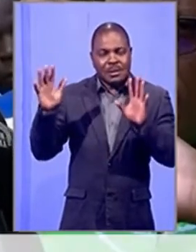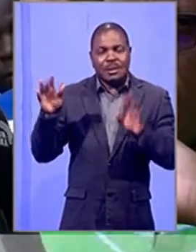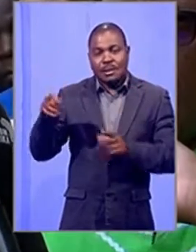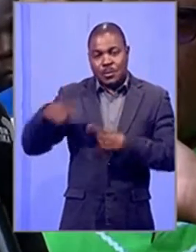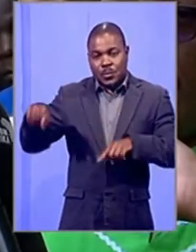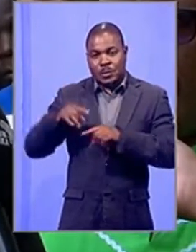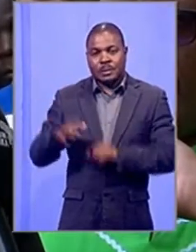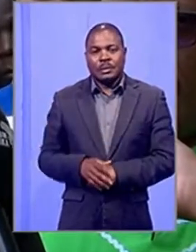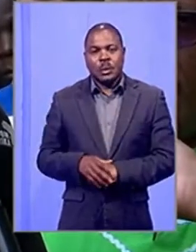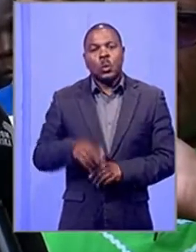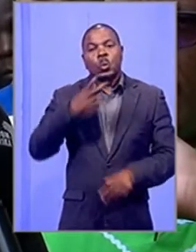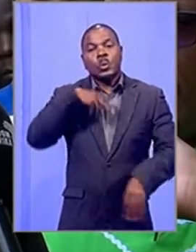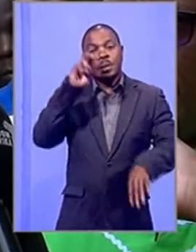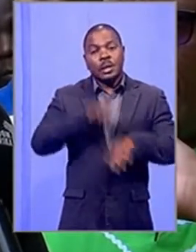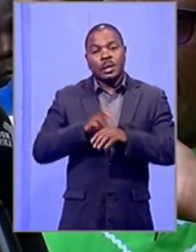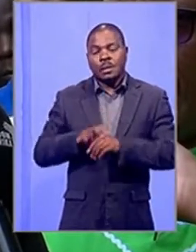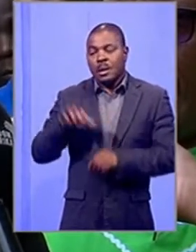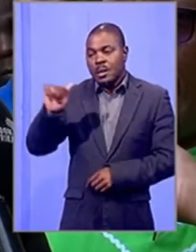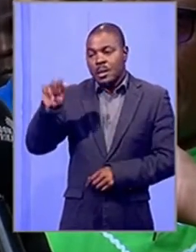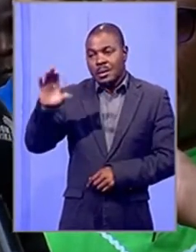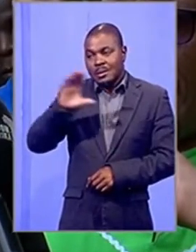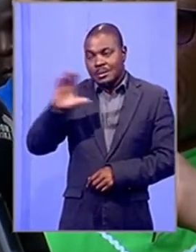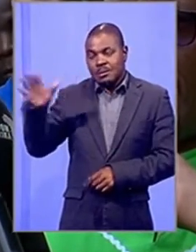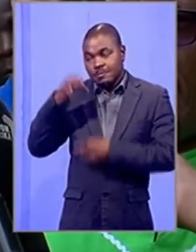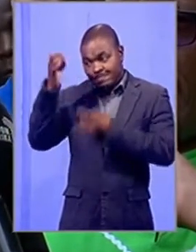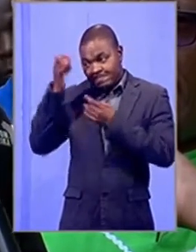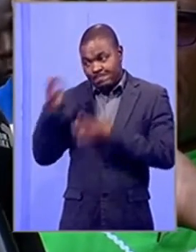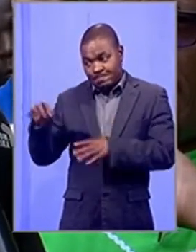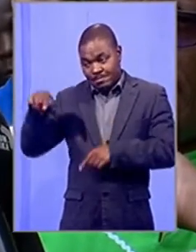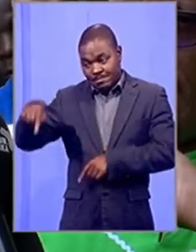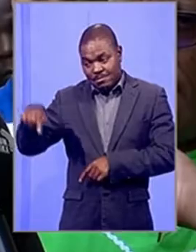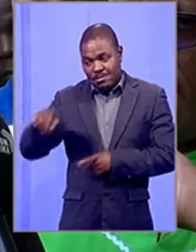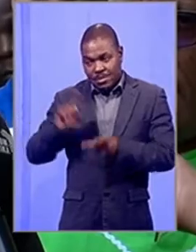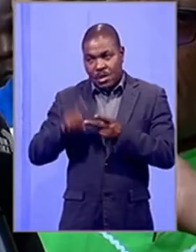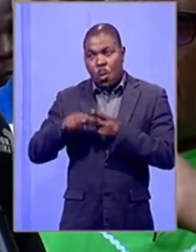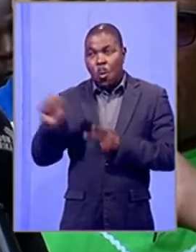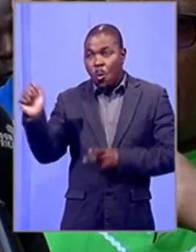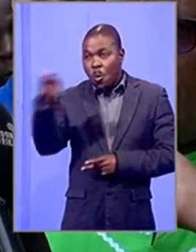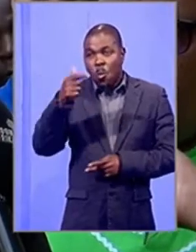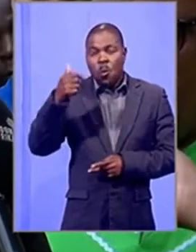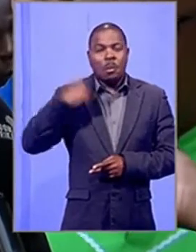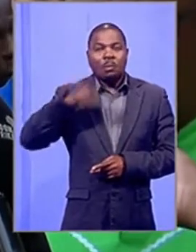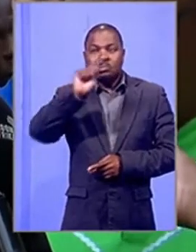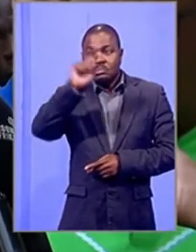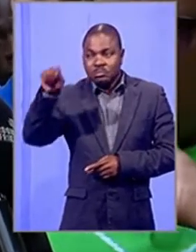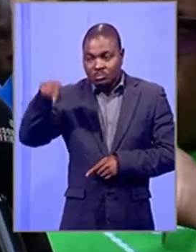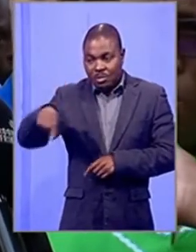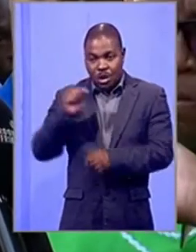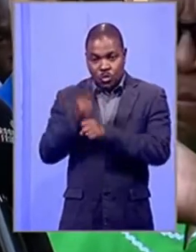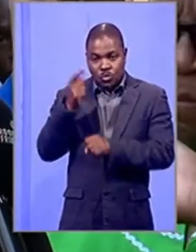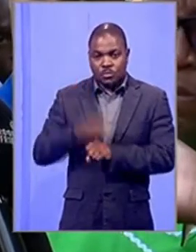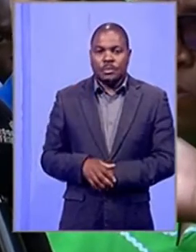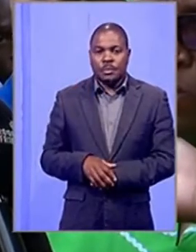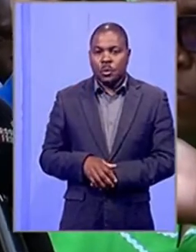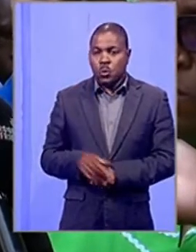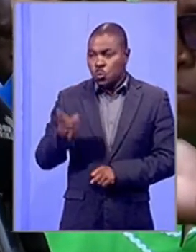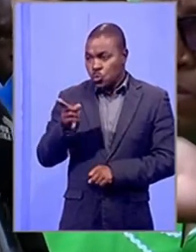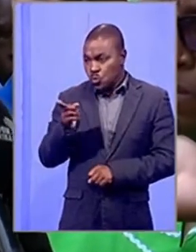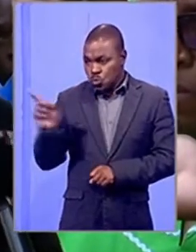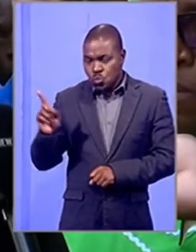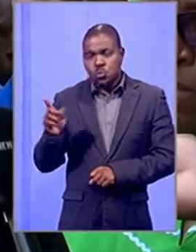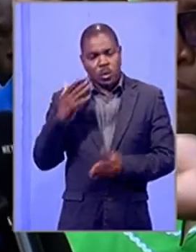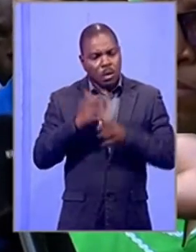And we need to tell the ANC and those aligned with them in the city and across these metros in Gauteng that there's no reason why you can't